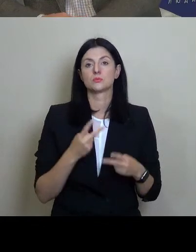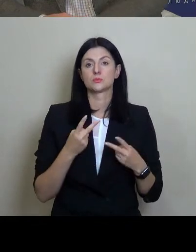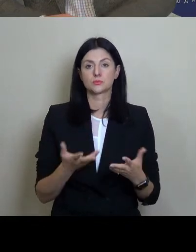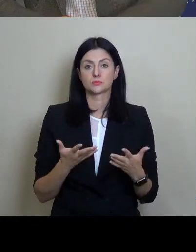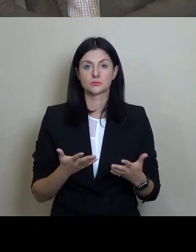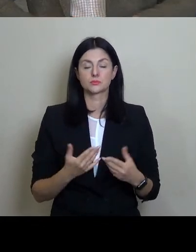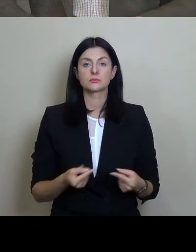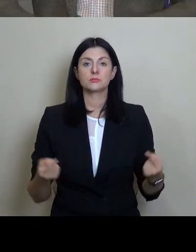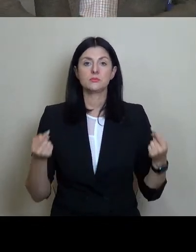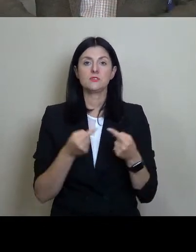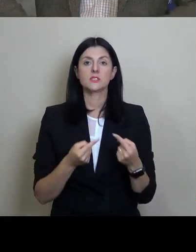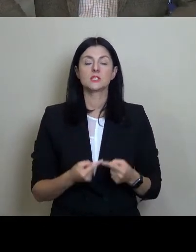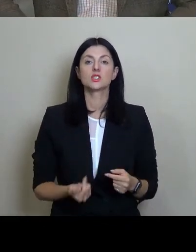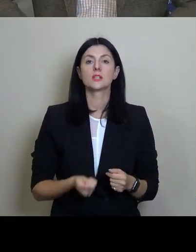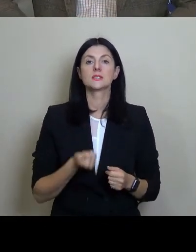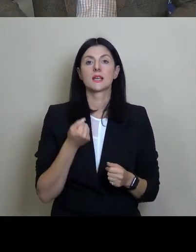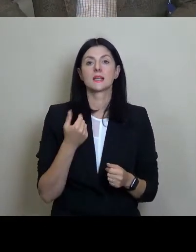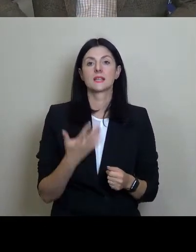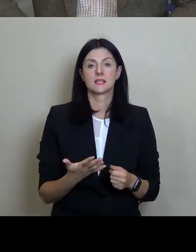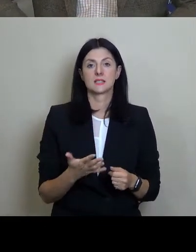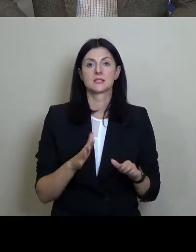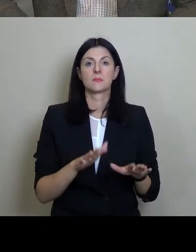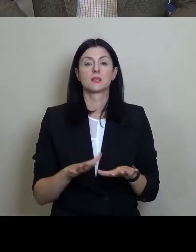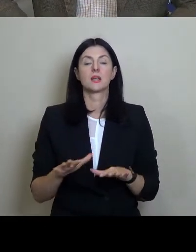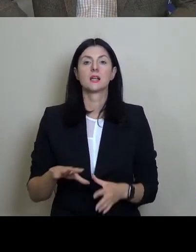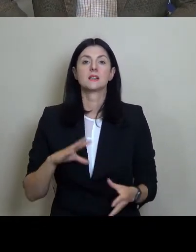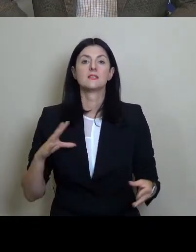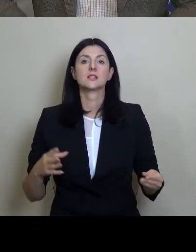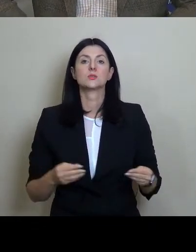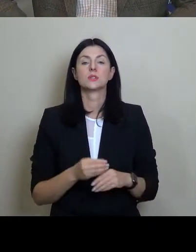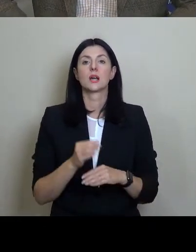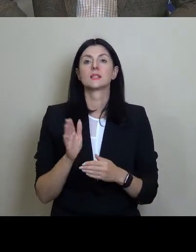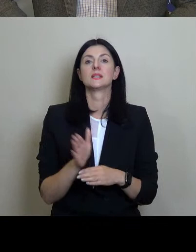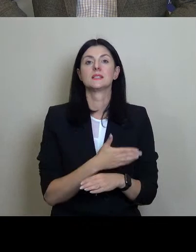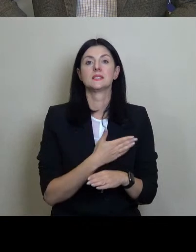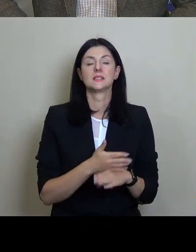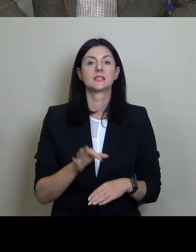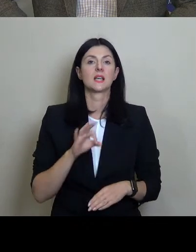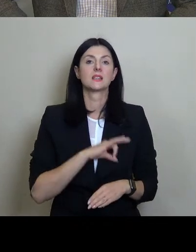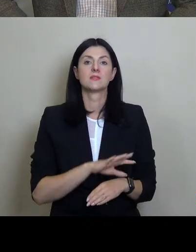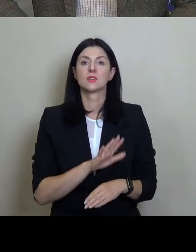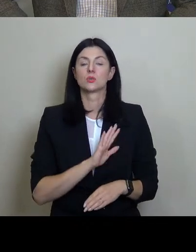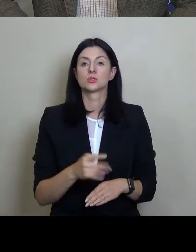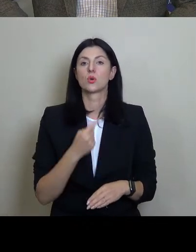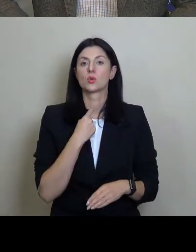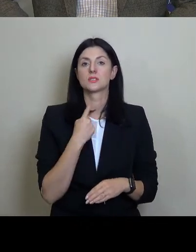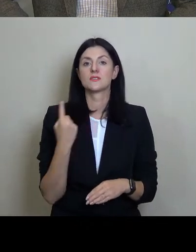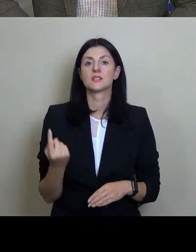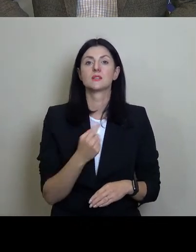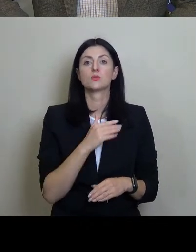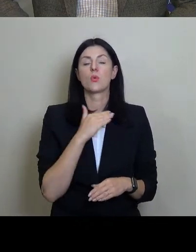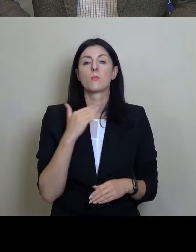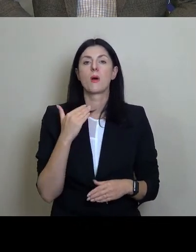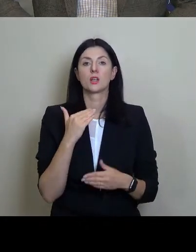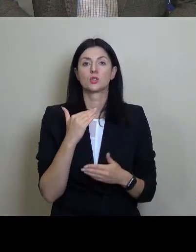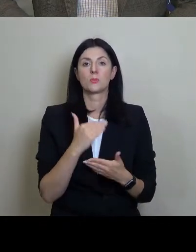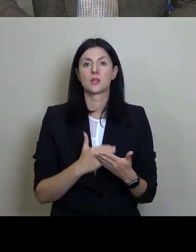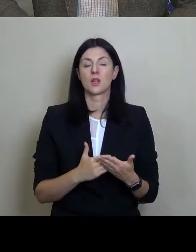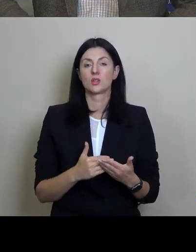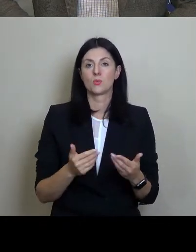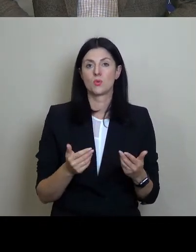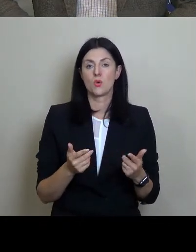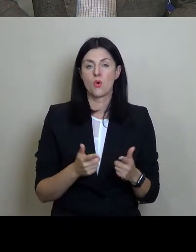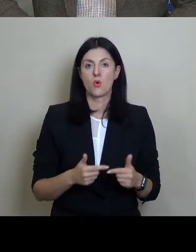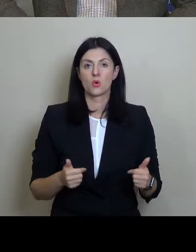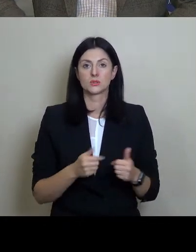then the number of mandates is defined by dividing unused votes in the